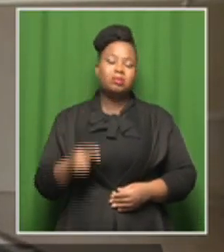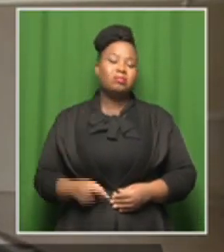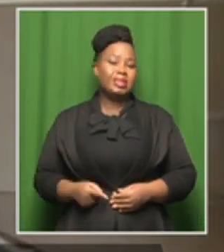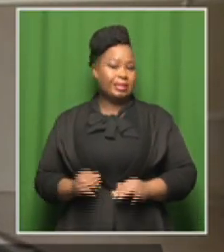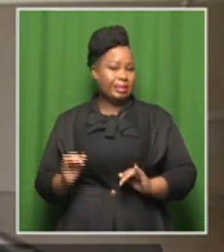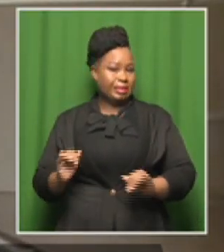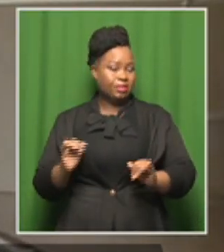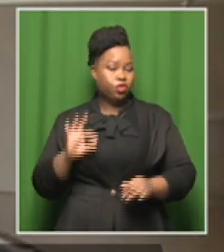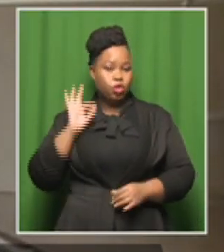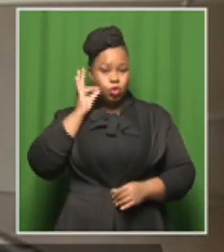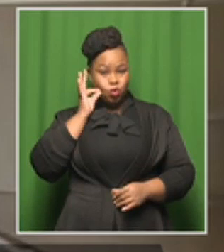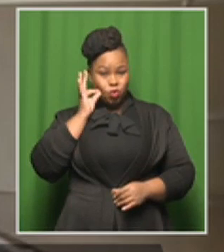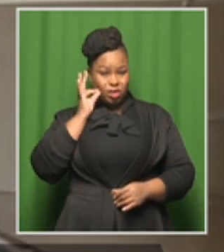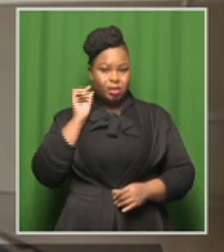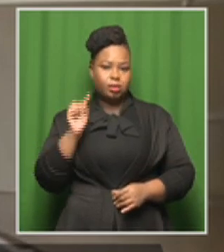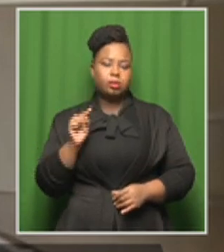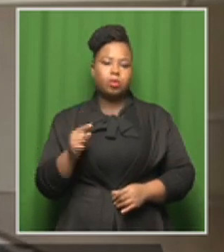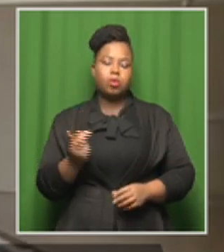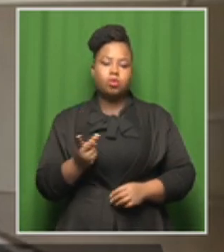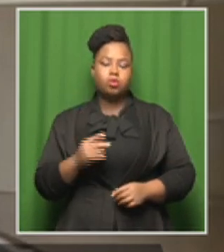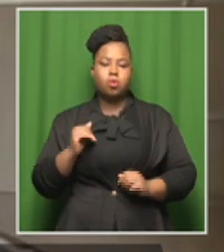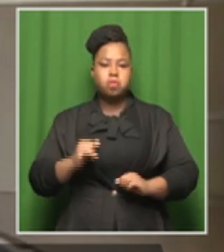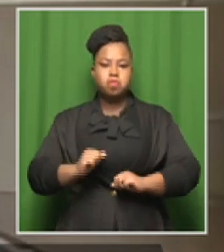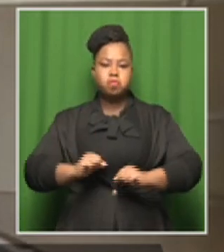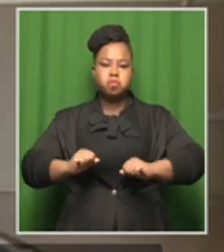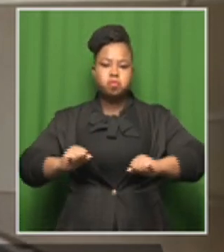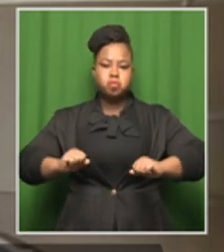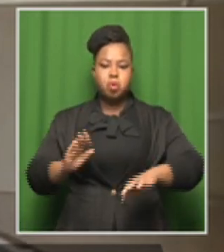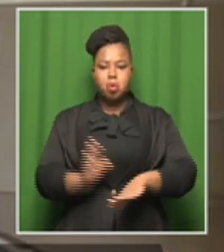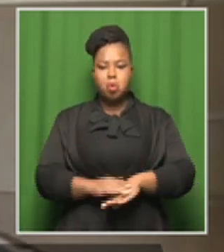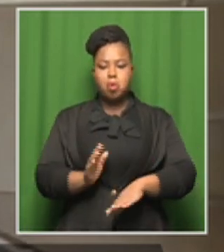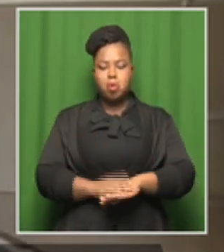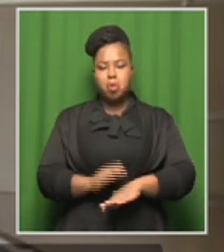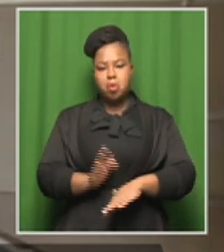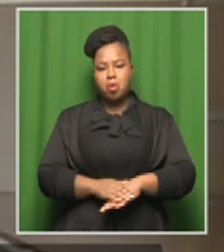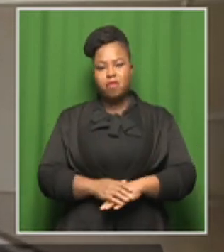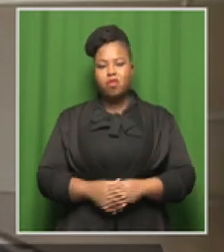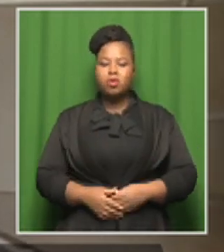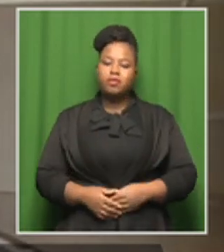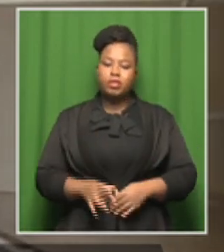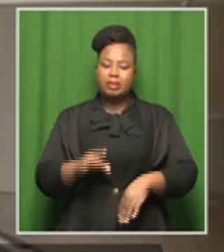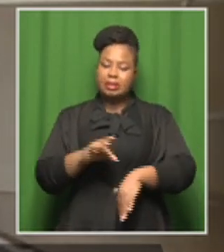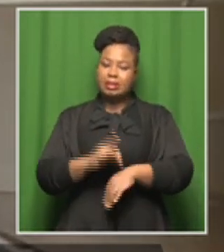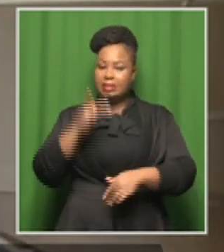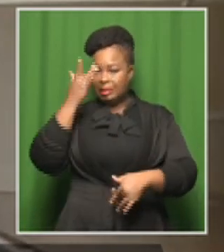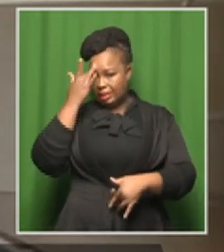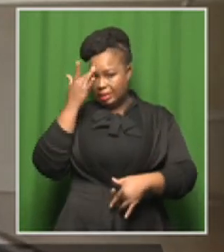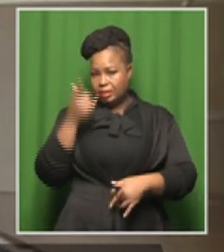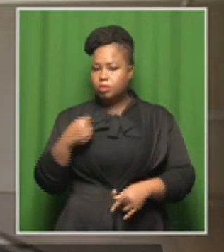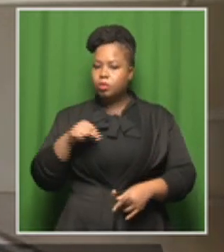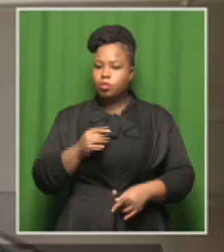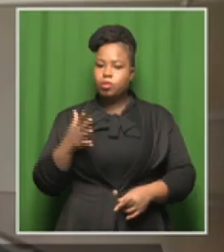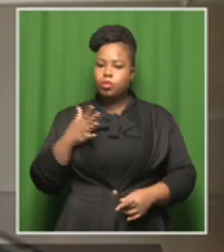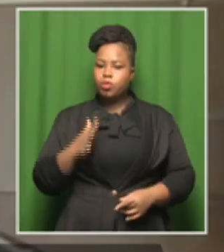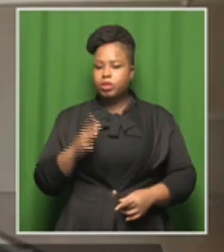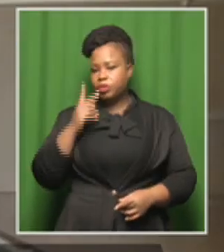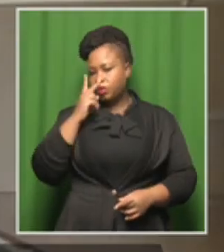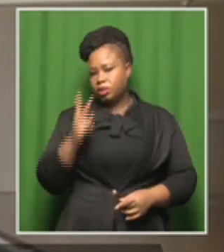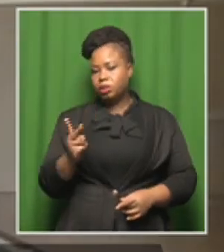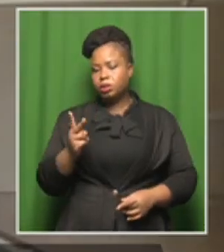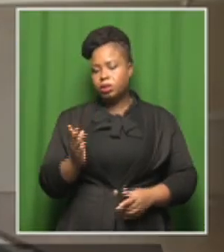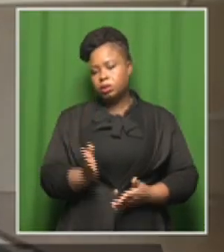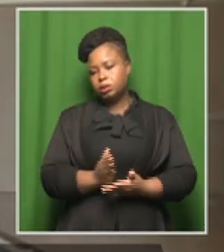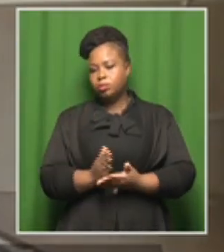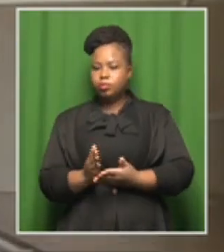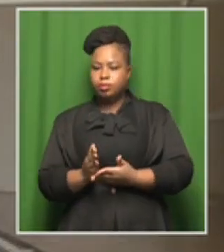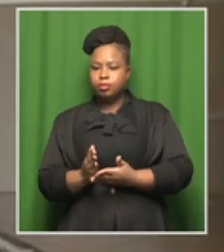contributed significantly in the rise of obesity and non-communicable diseases. So we wanted to look at the proportion